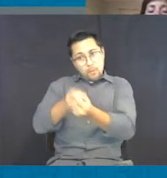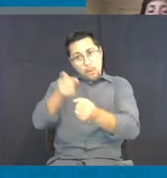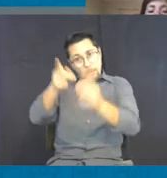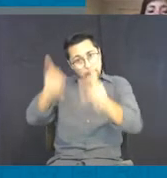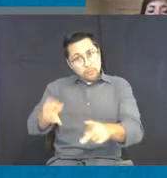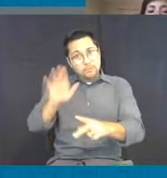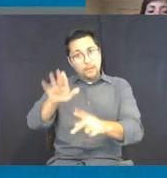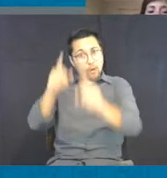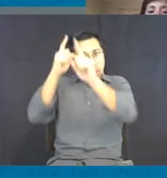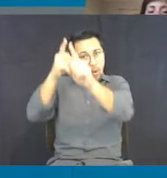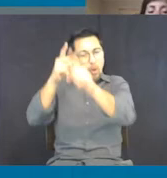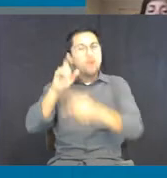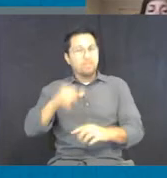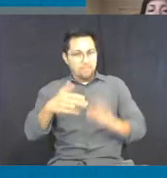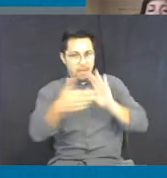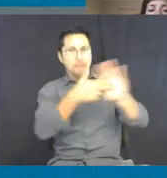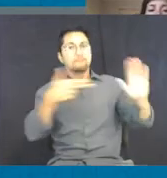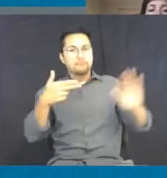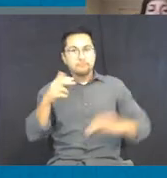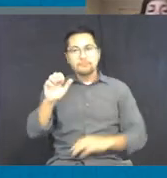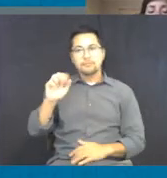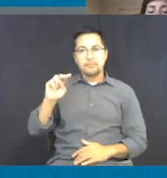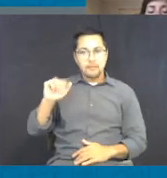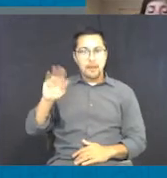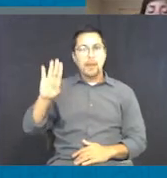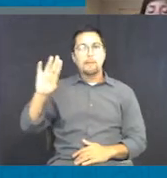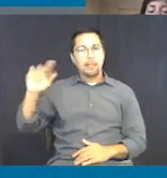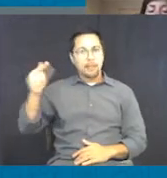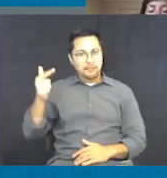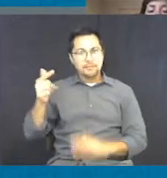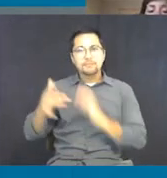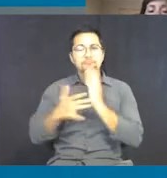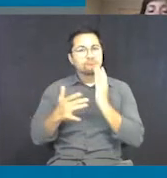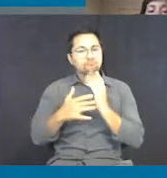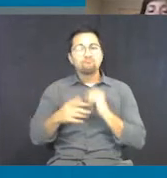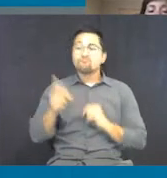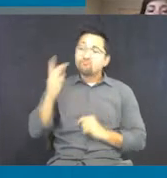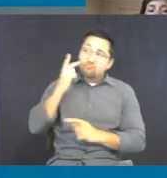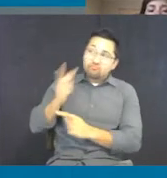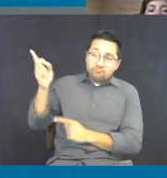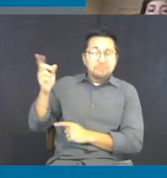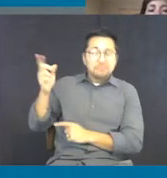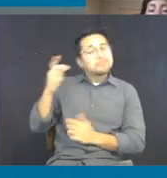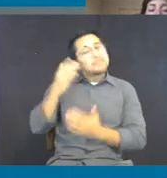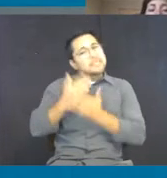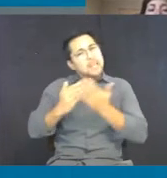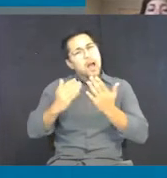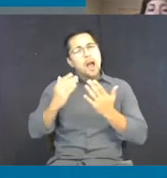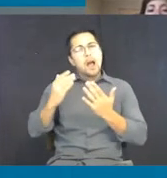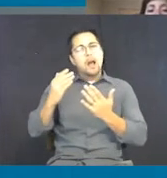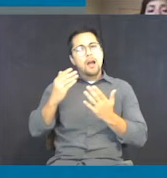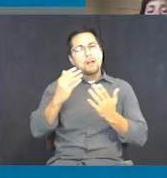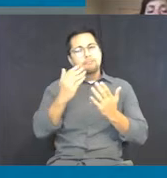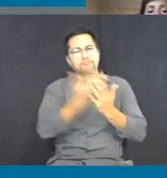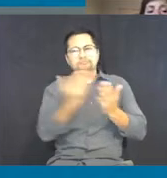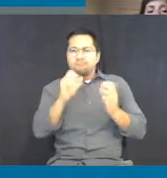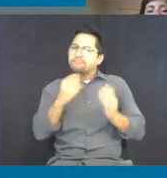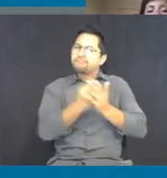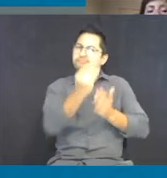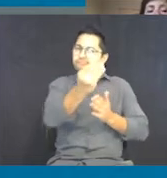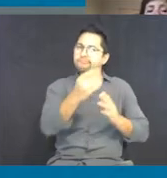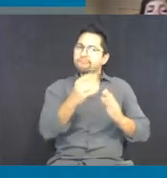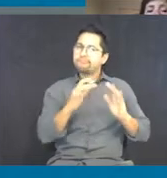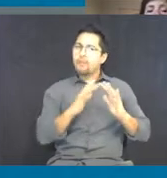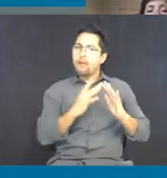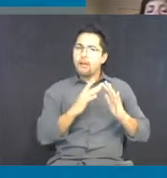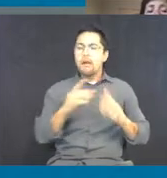is enabling technology. So on the screen, you see some of these off the shelf solutions. And then you also see here, which I'll be